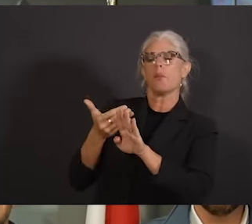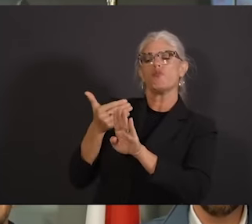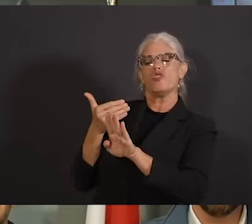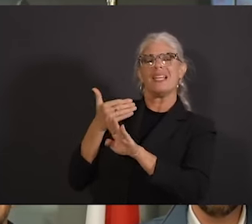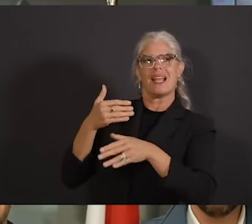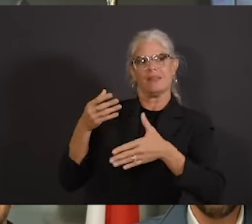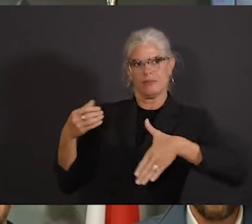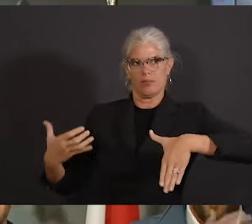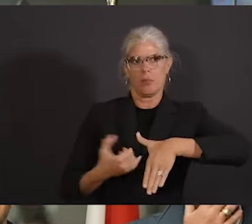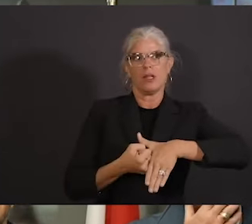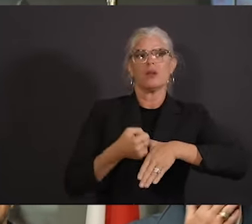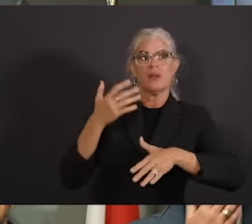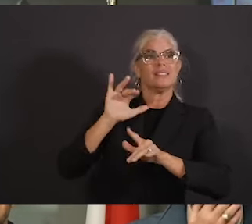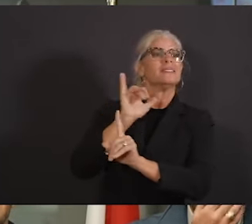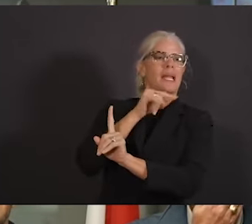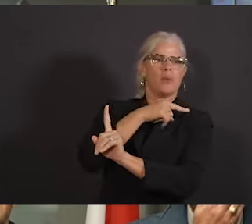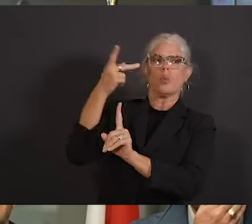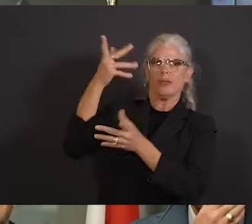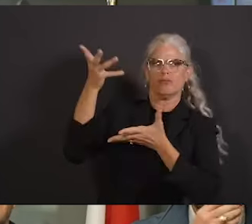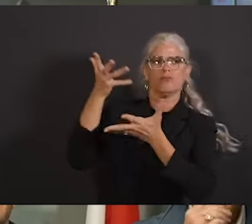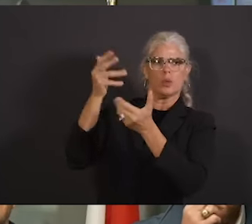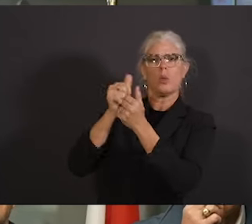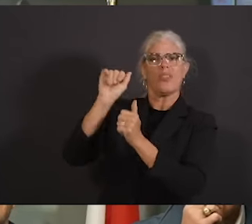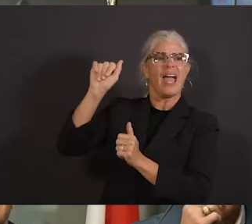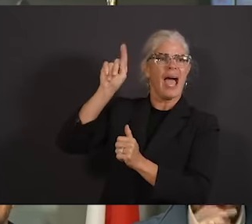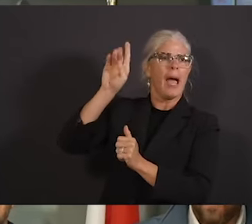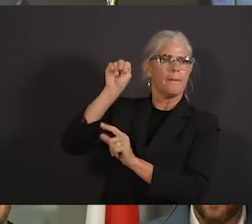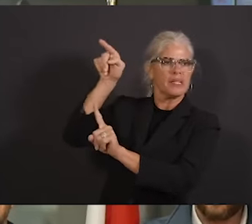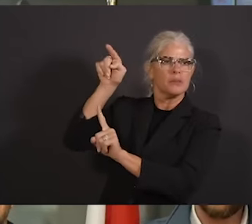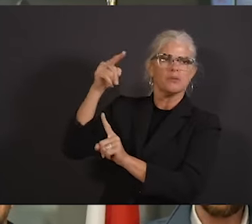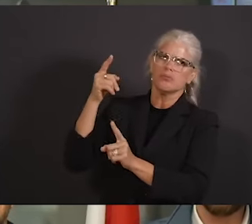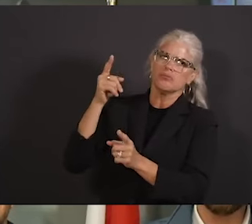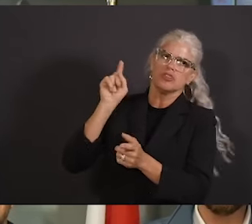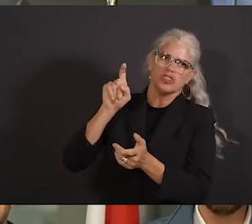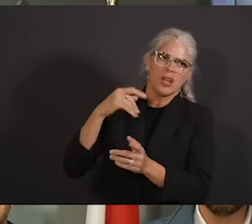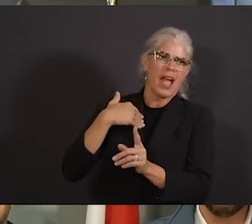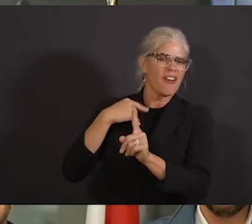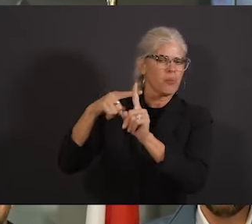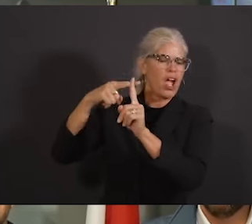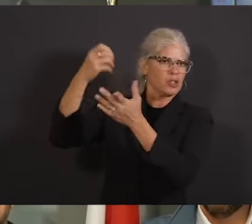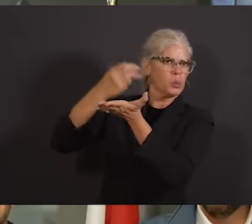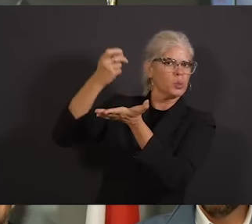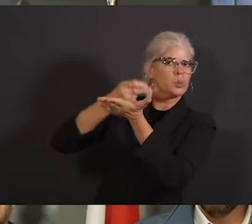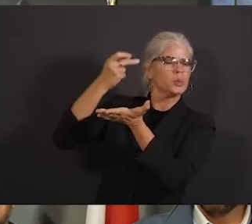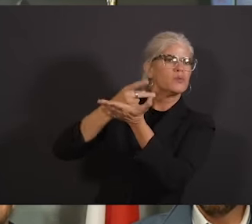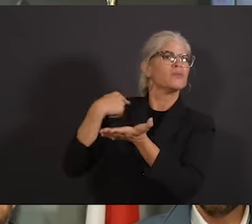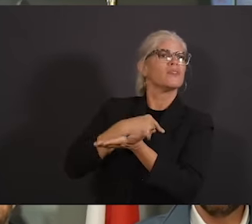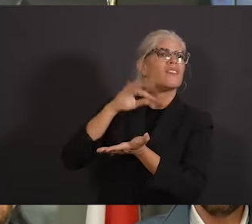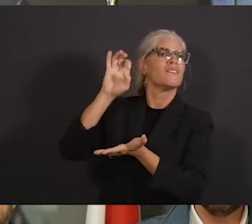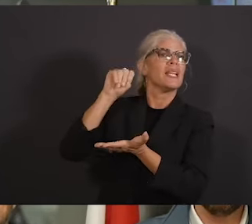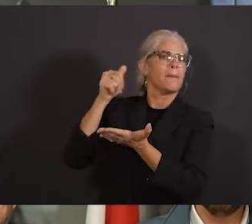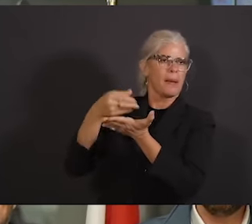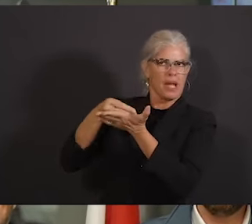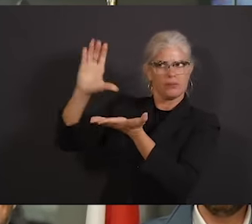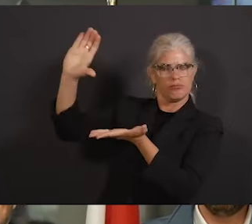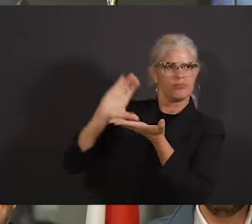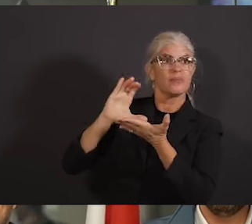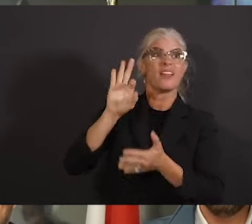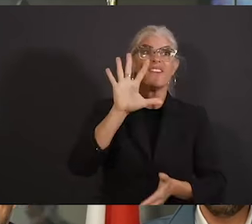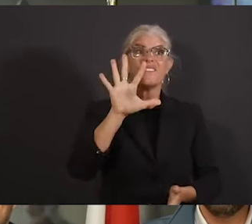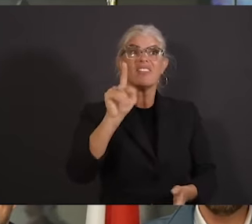the administrator, and we anticipate positive approval on that. We have 51 counties in Florida currently under a state of